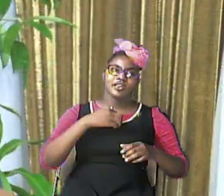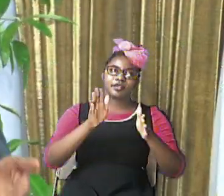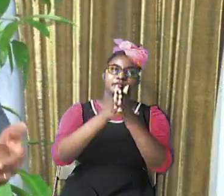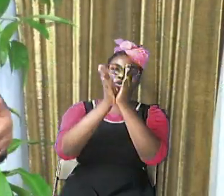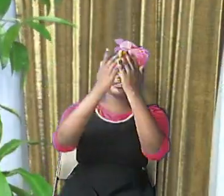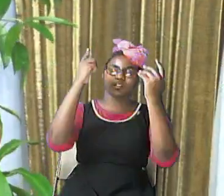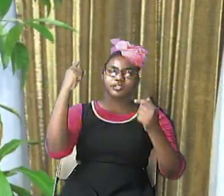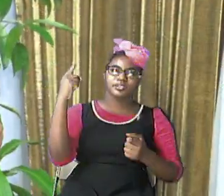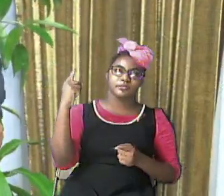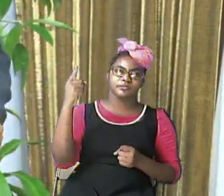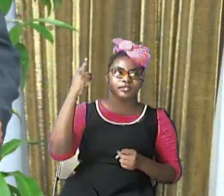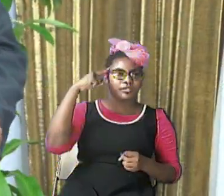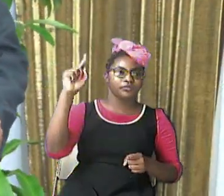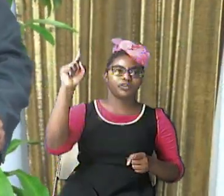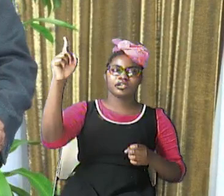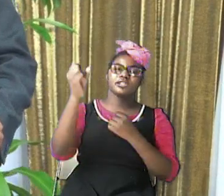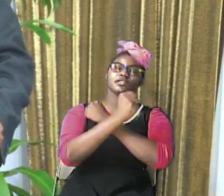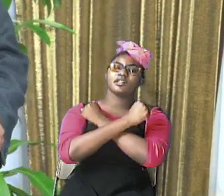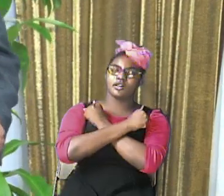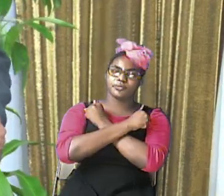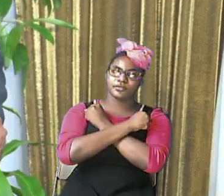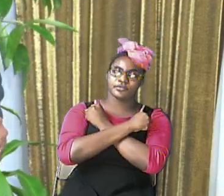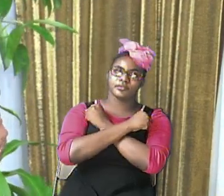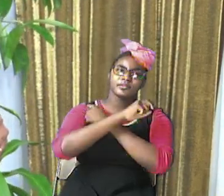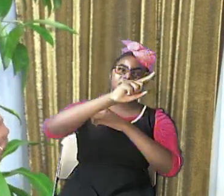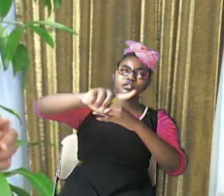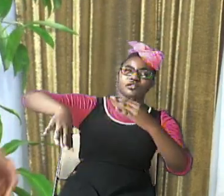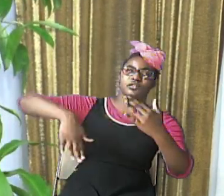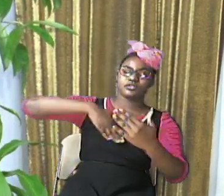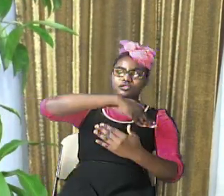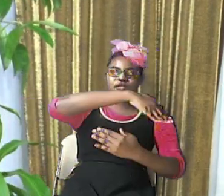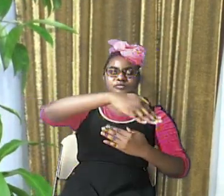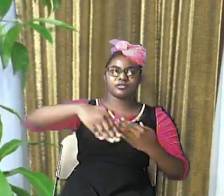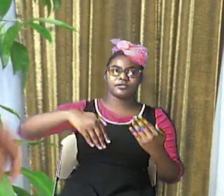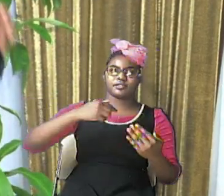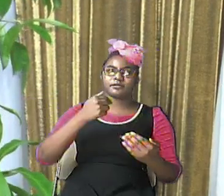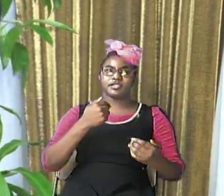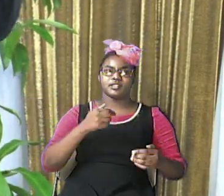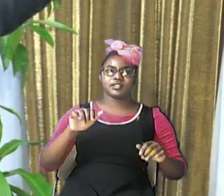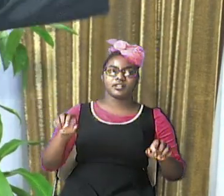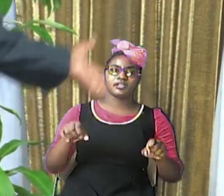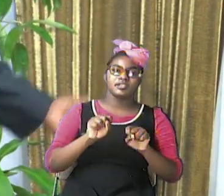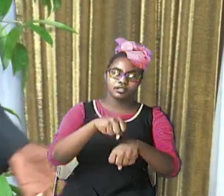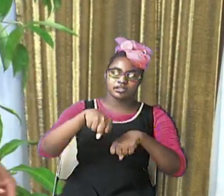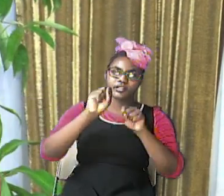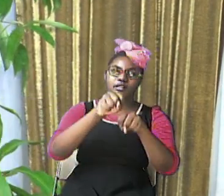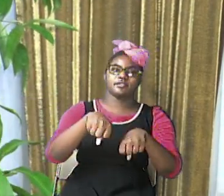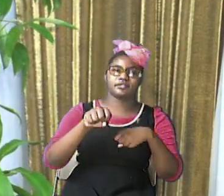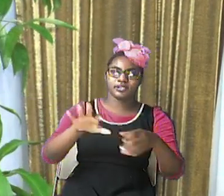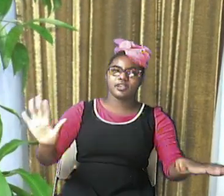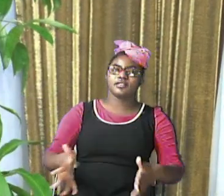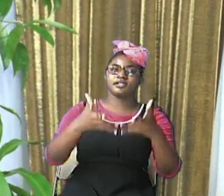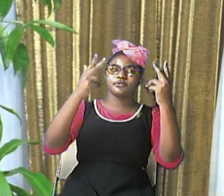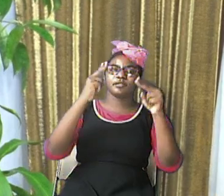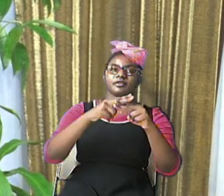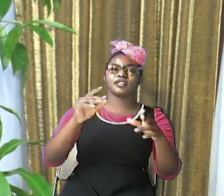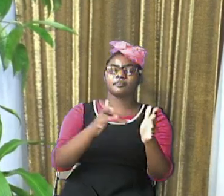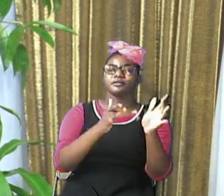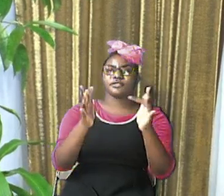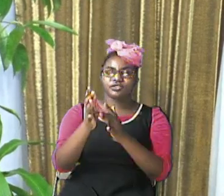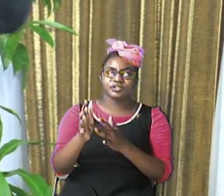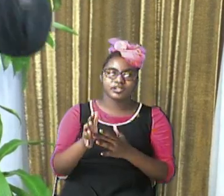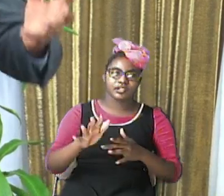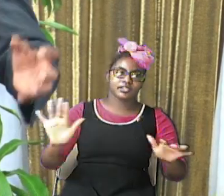him, for his love surrounds me like the sea. I lift up the name of Jesus.